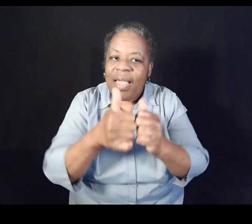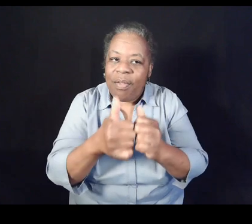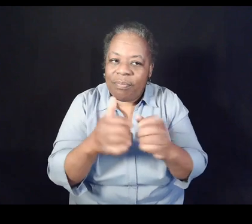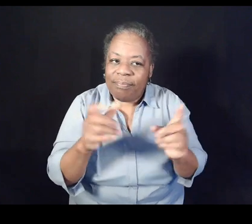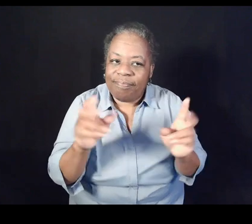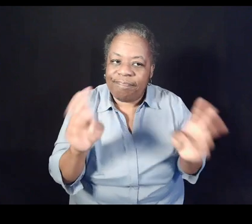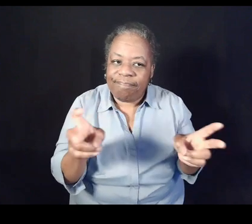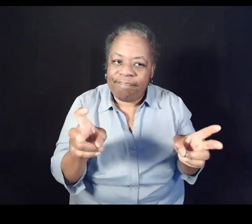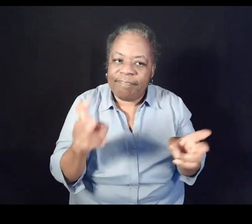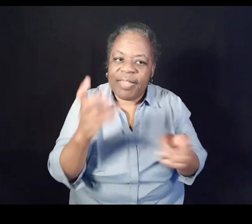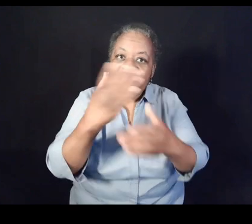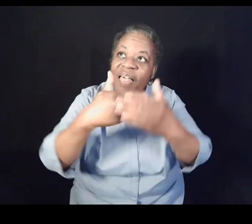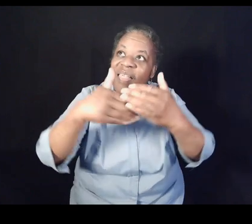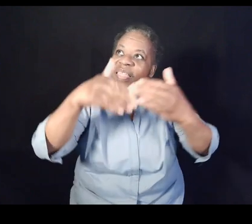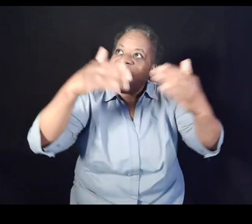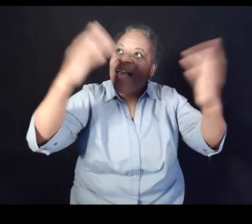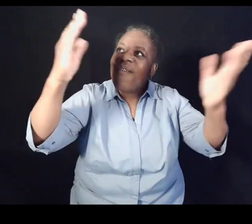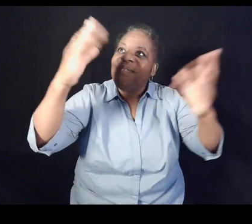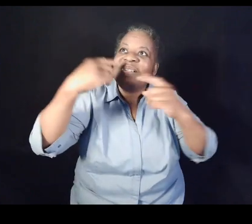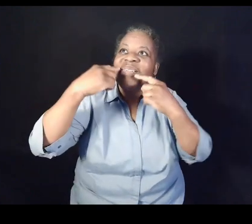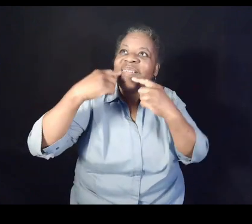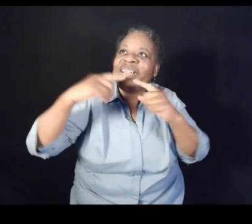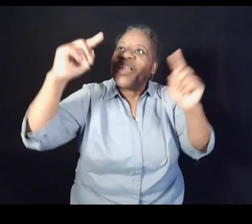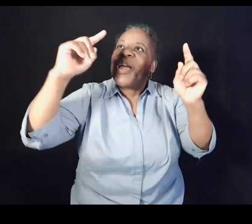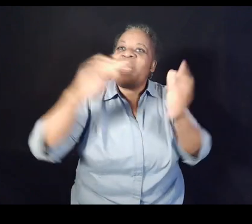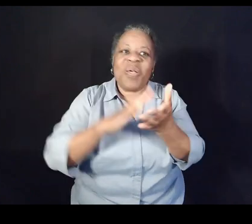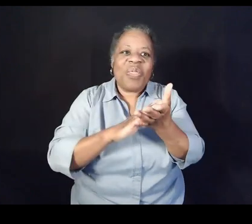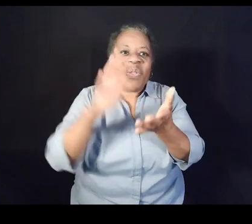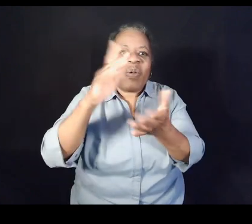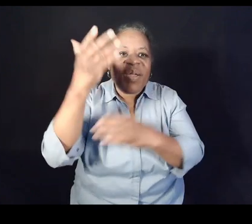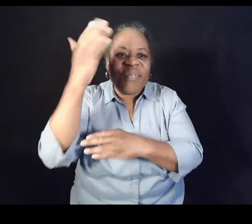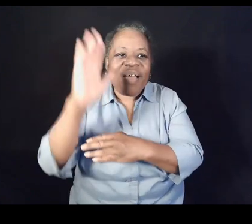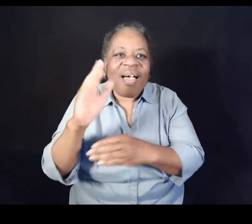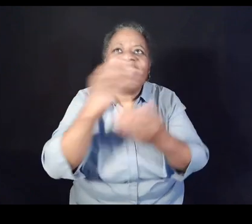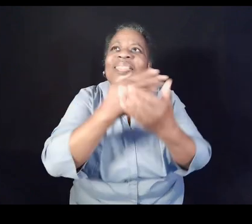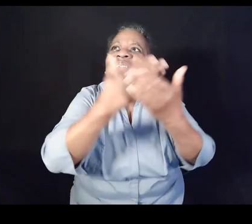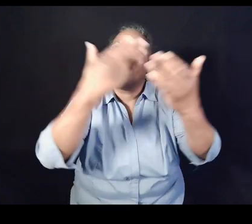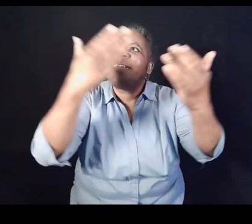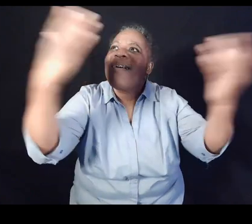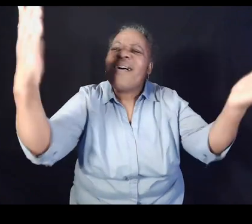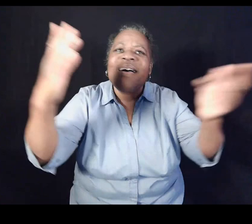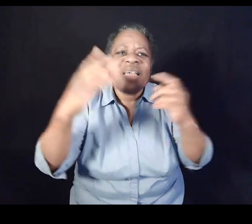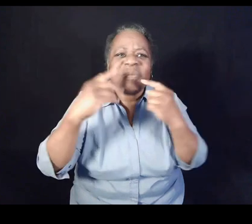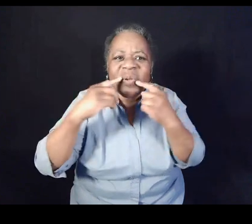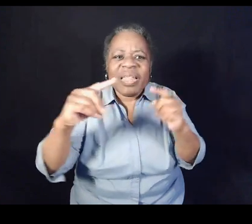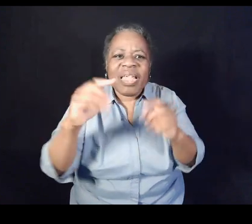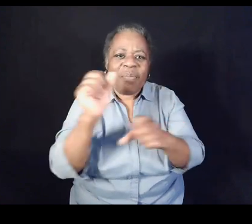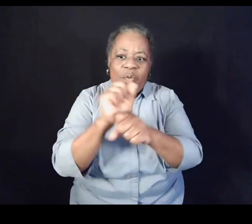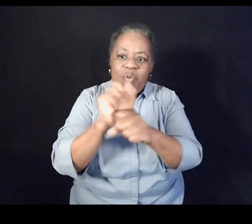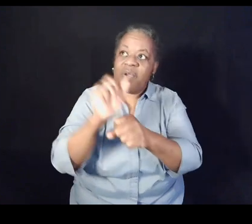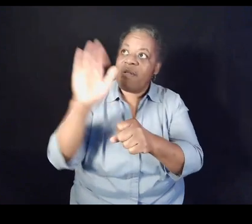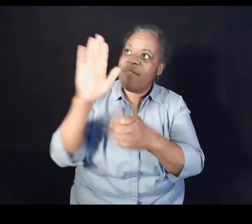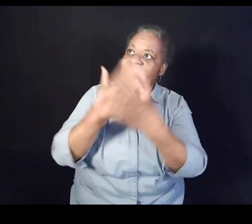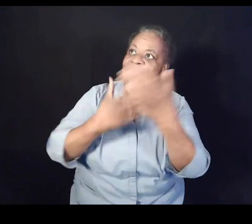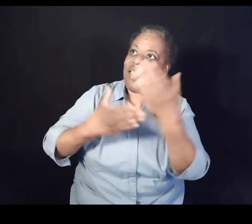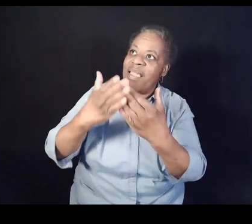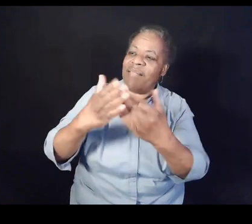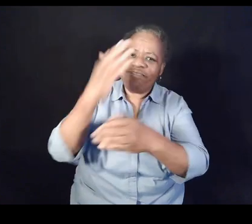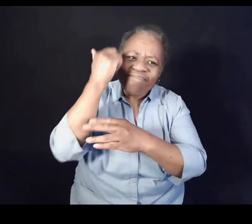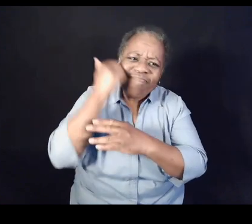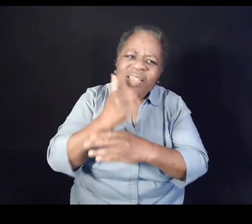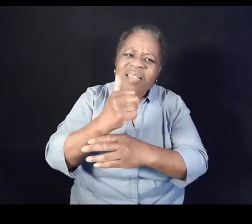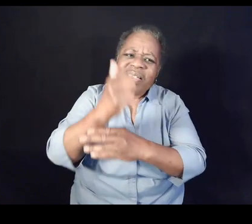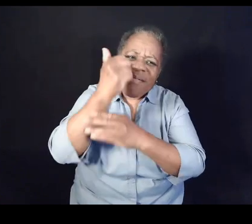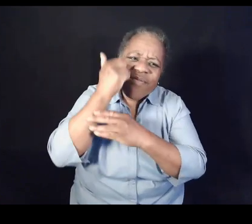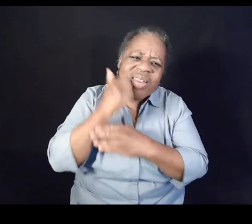The heavens declare the glory of God. The skies proclaim the work of his hands. Day after day, they pour